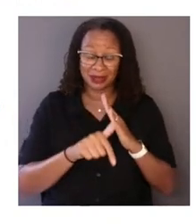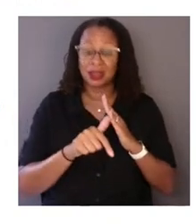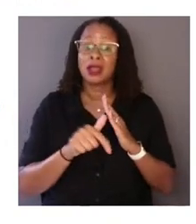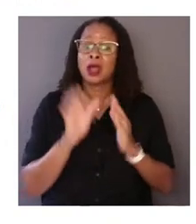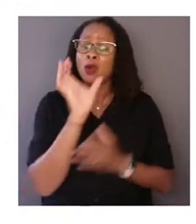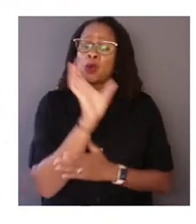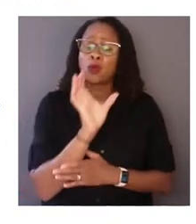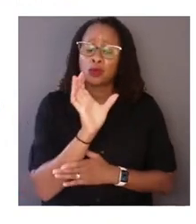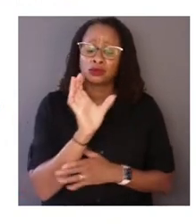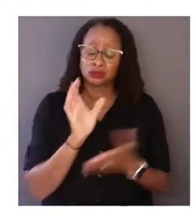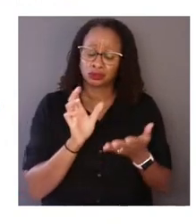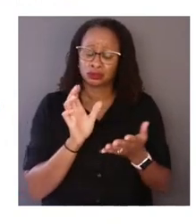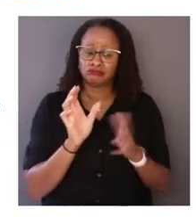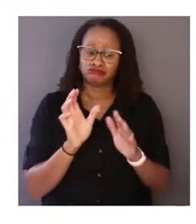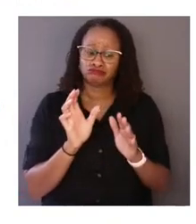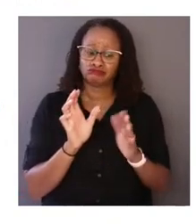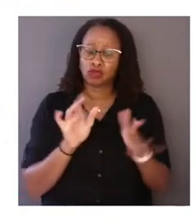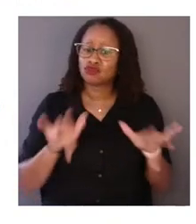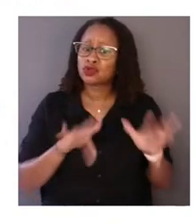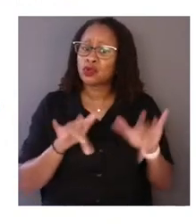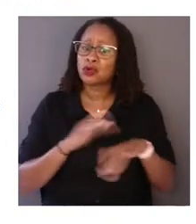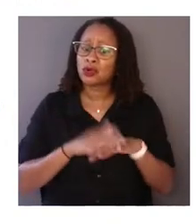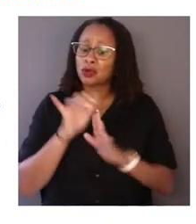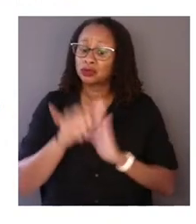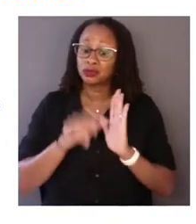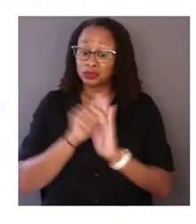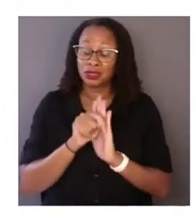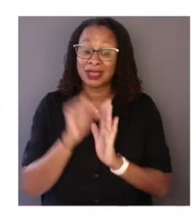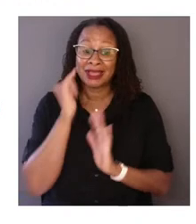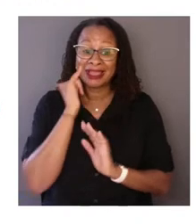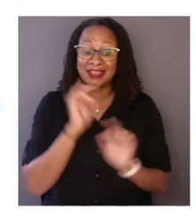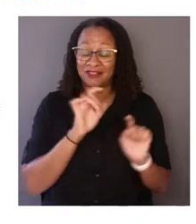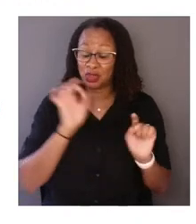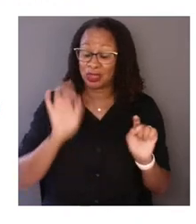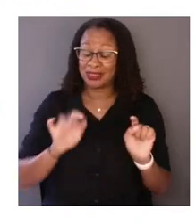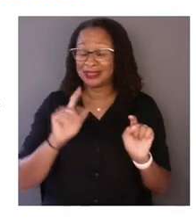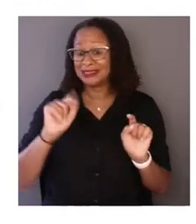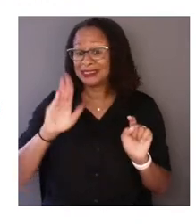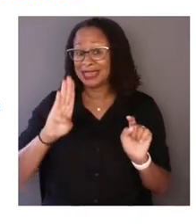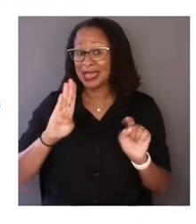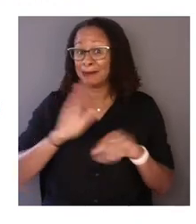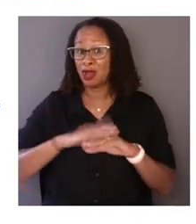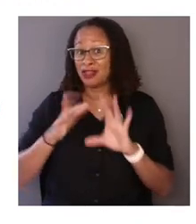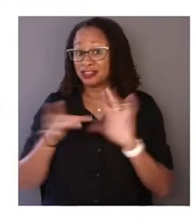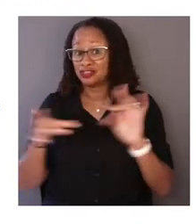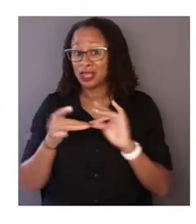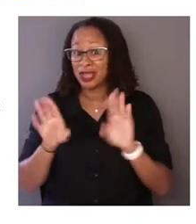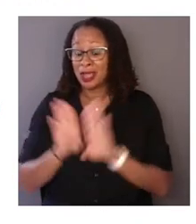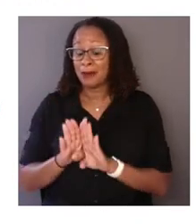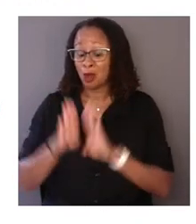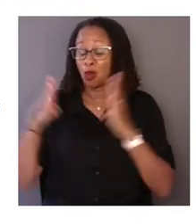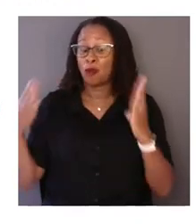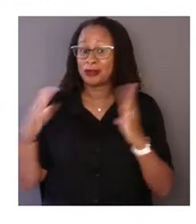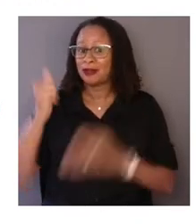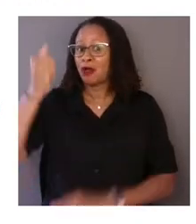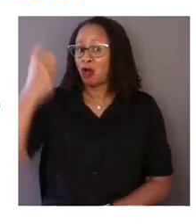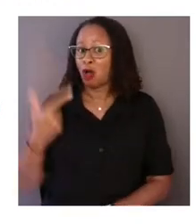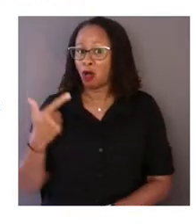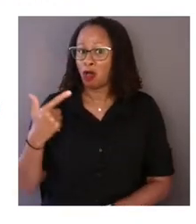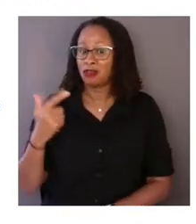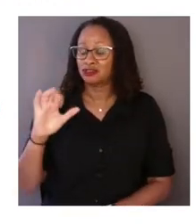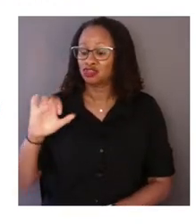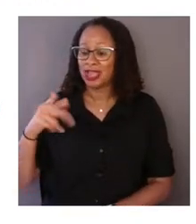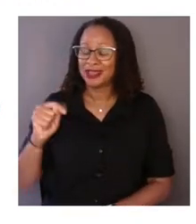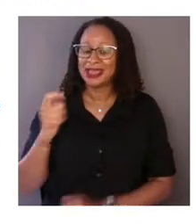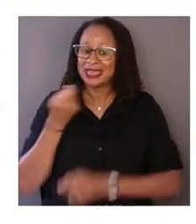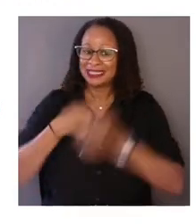YouTube, if you click over to the tab on the chat and open up all chat rather than top chat